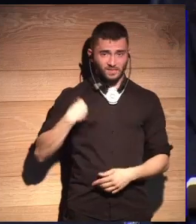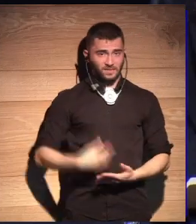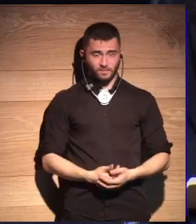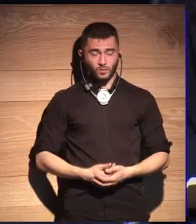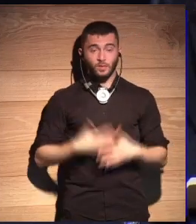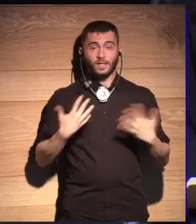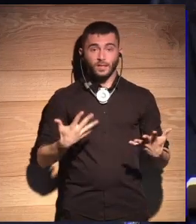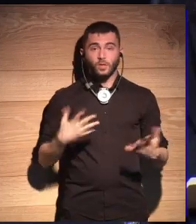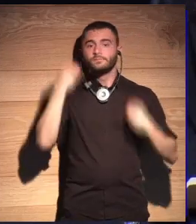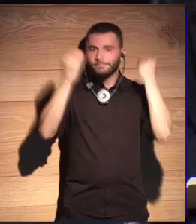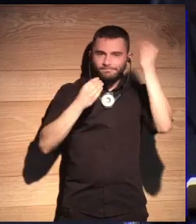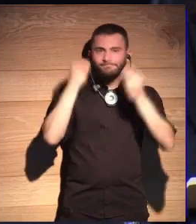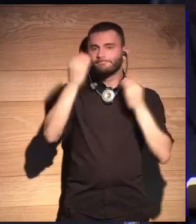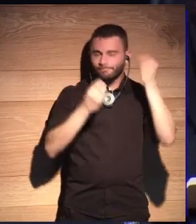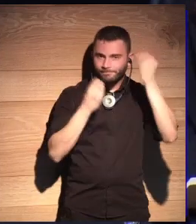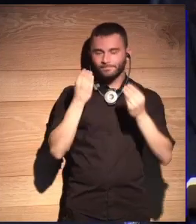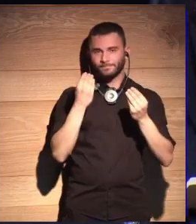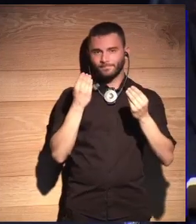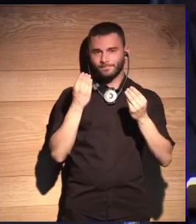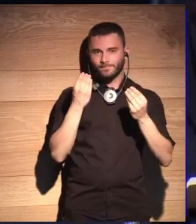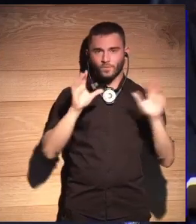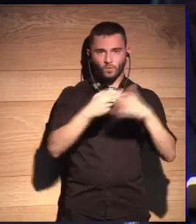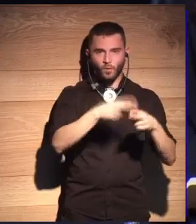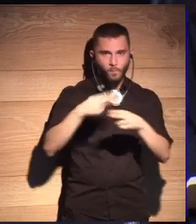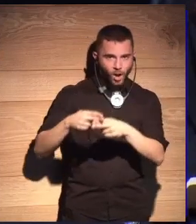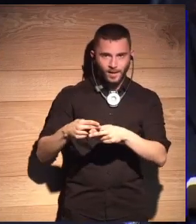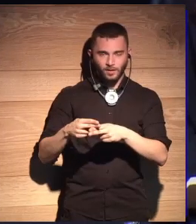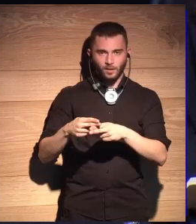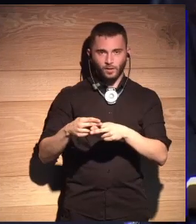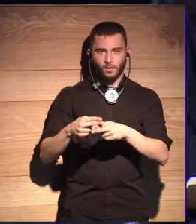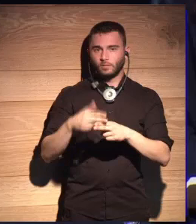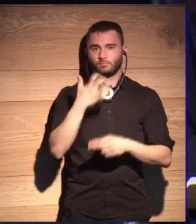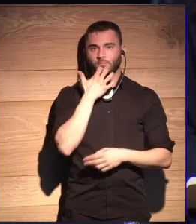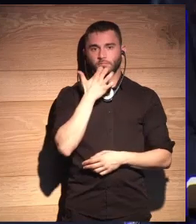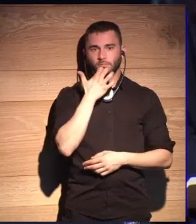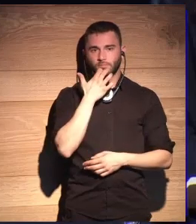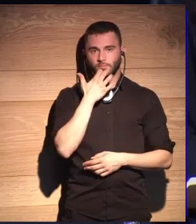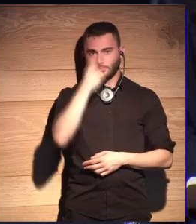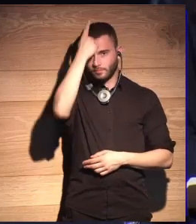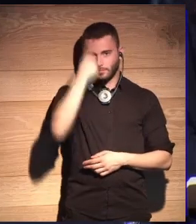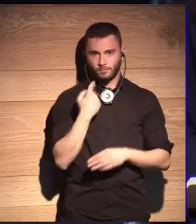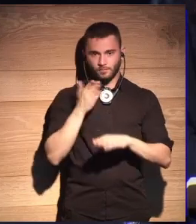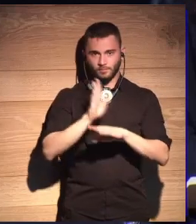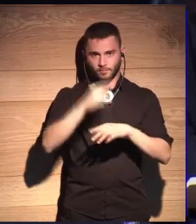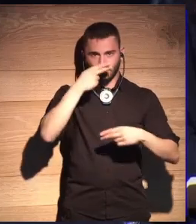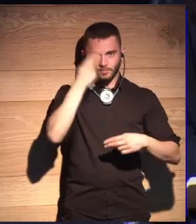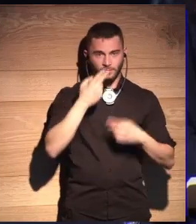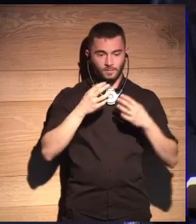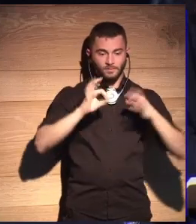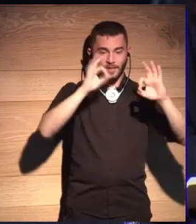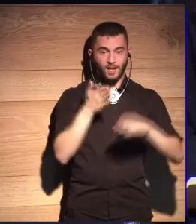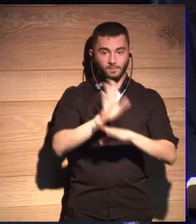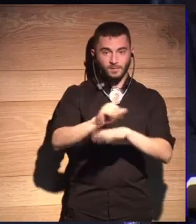mean once it's no longer performing that act of representation of interests? And at that point, the question